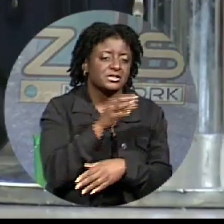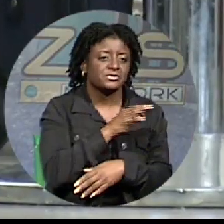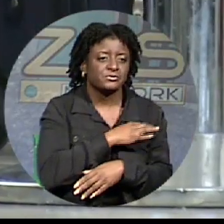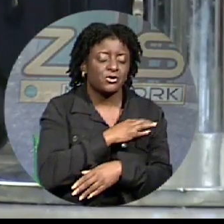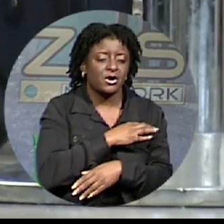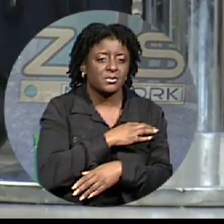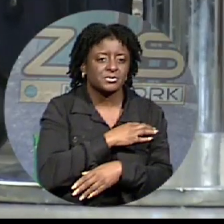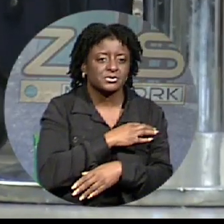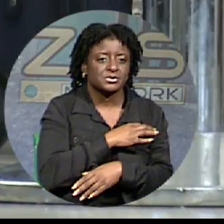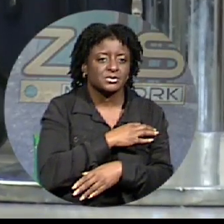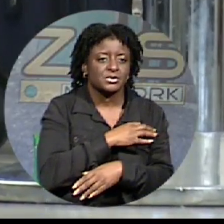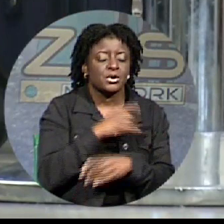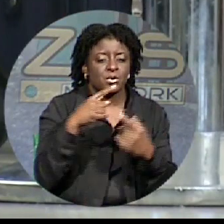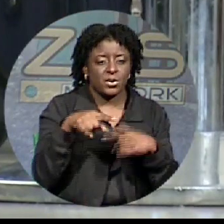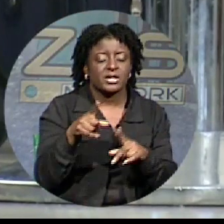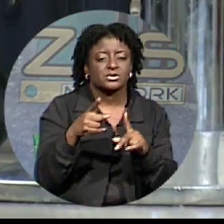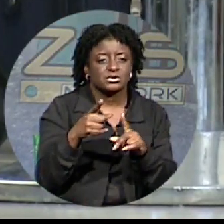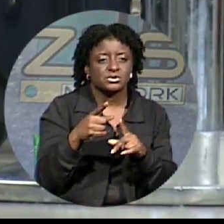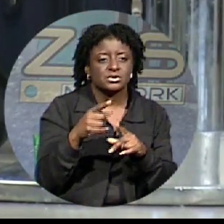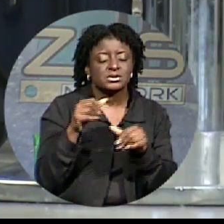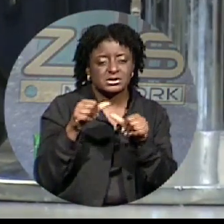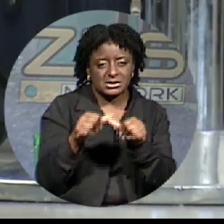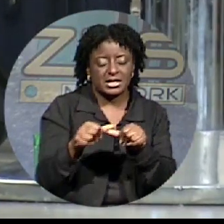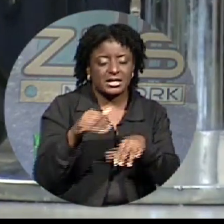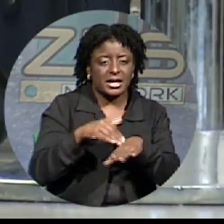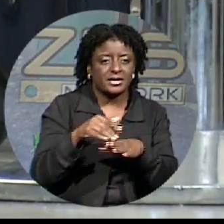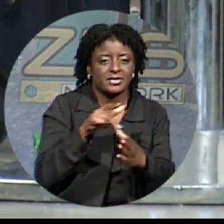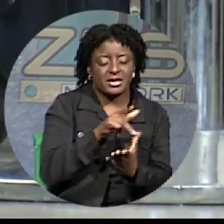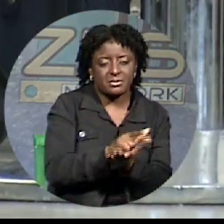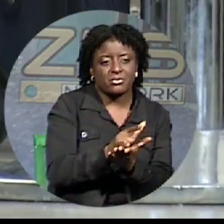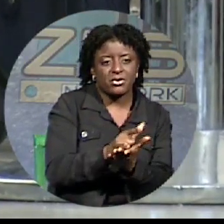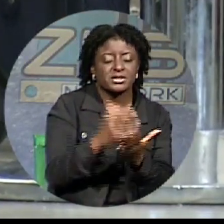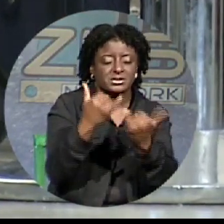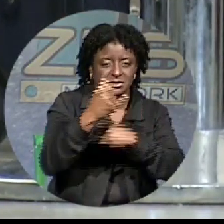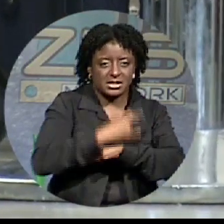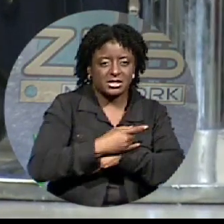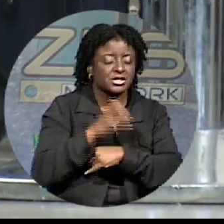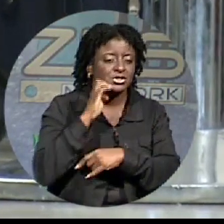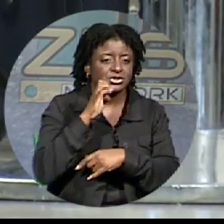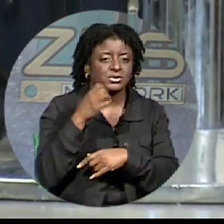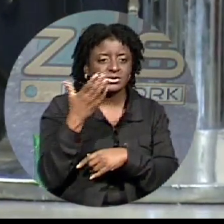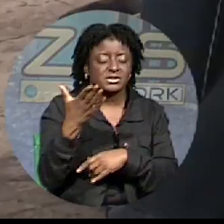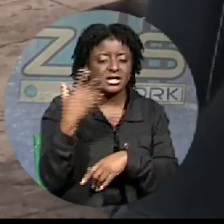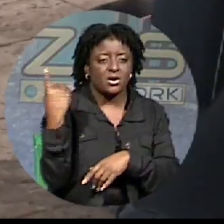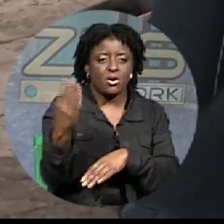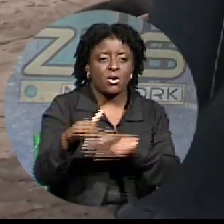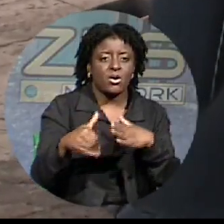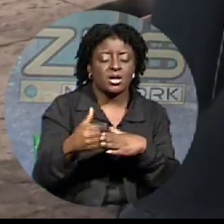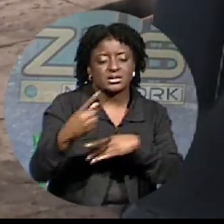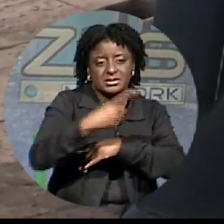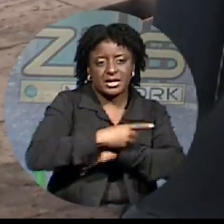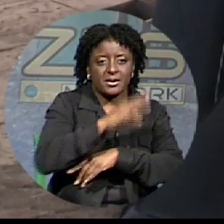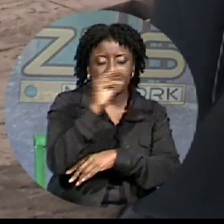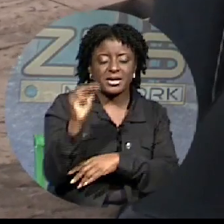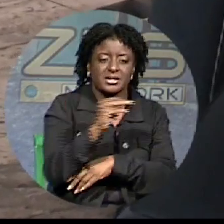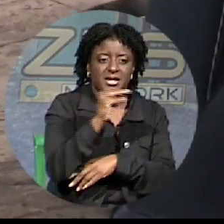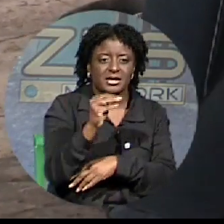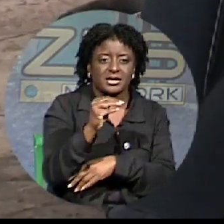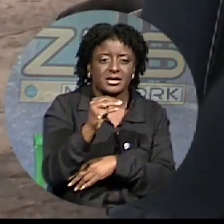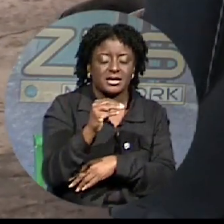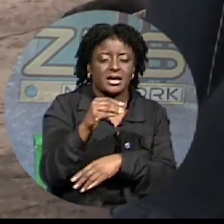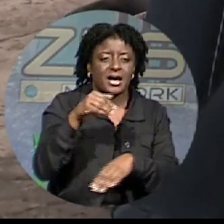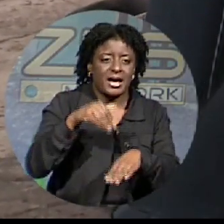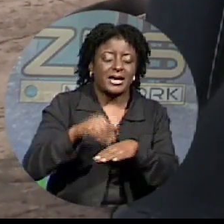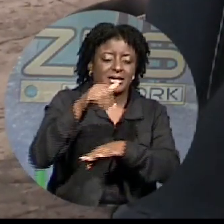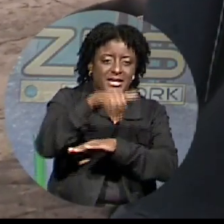milled the airport today, passing time. Forbes spent all day Monday at the Lyndon Penlon International Airport, only to be informed at